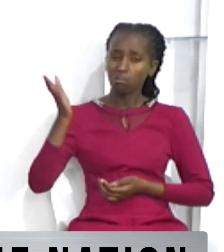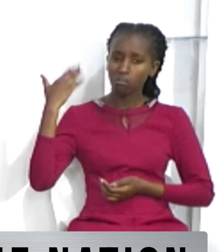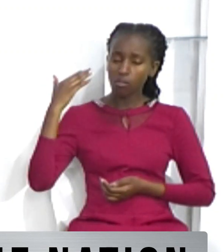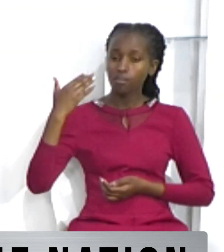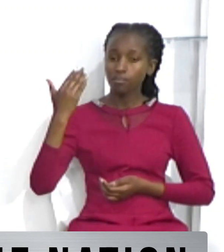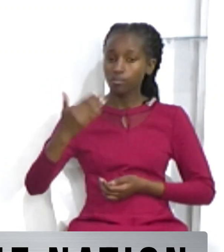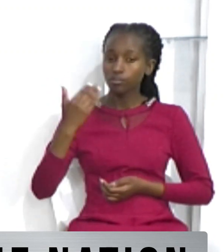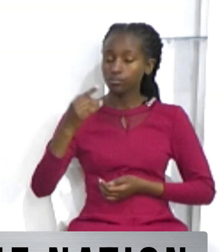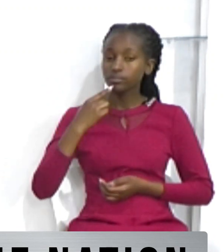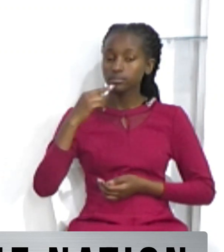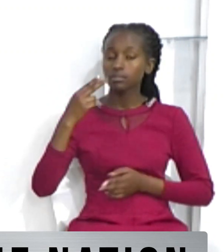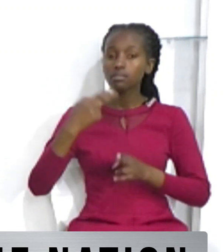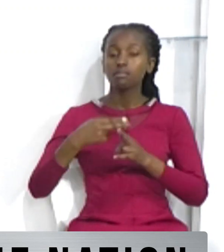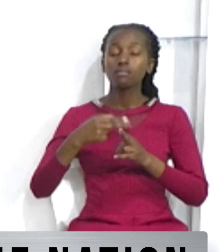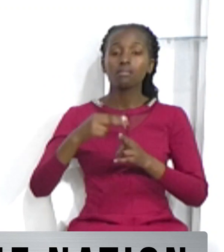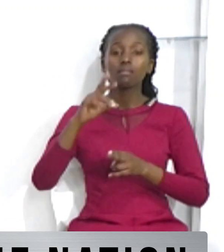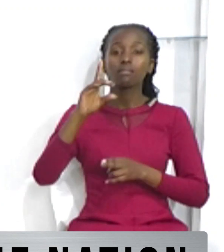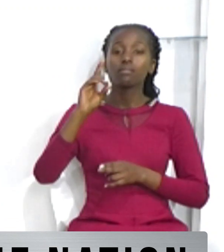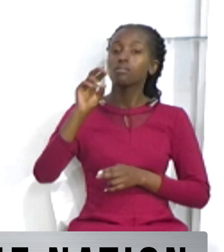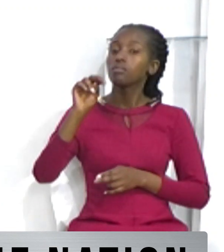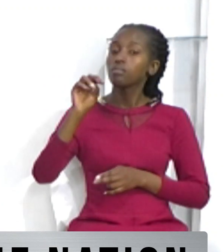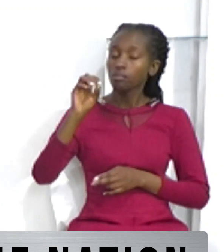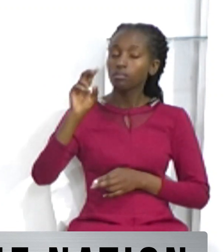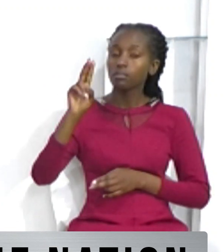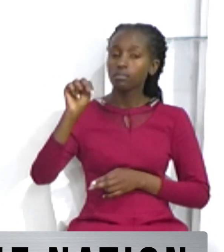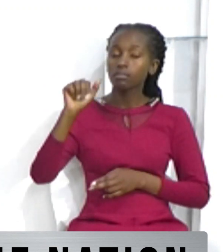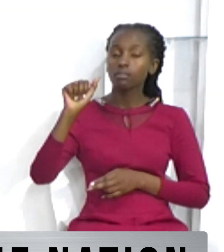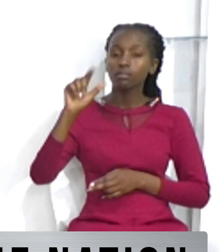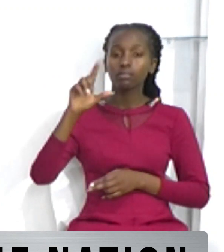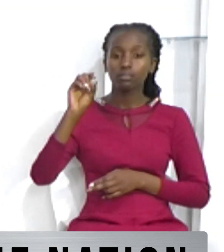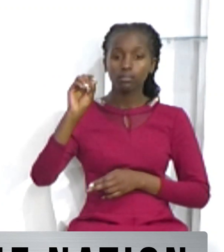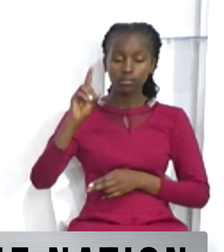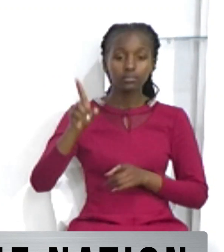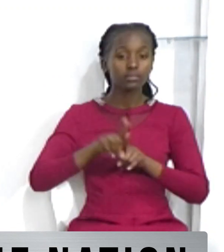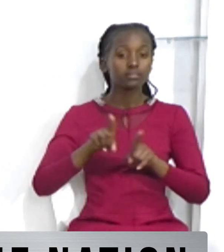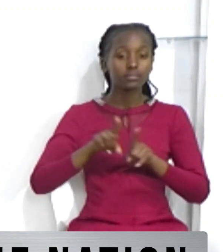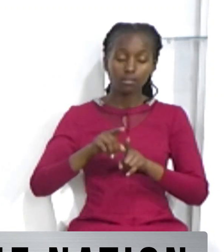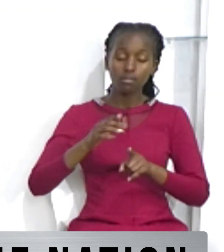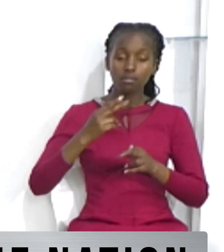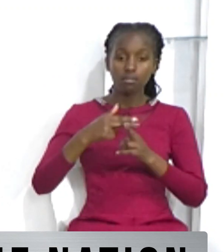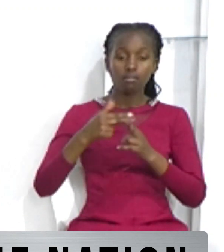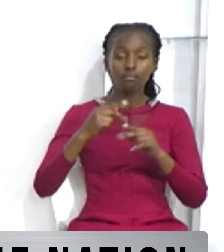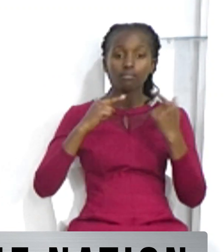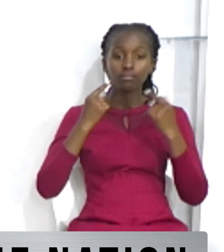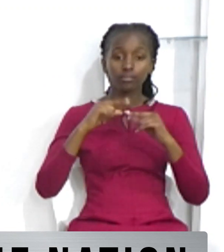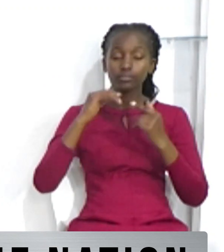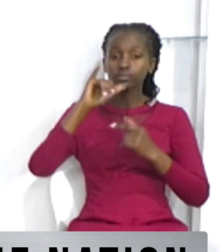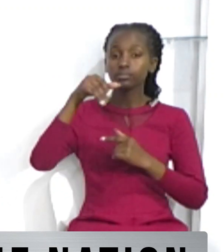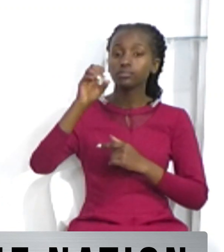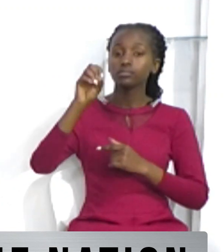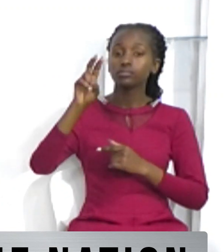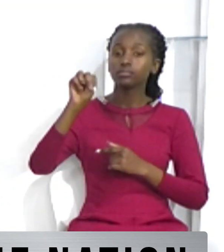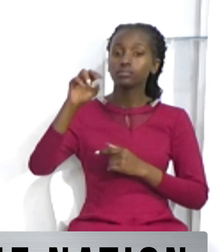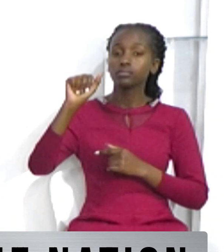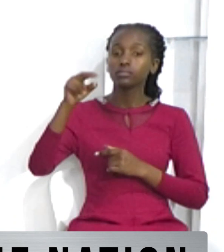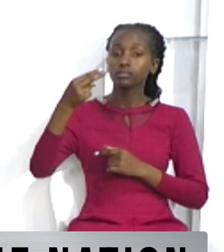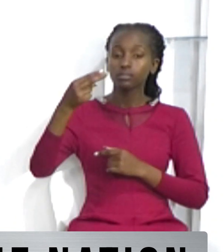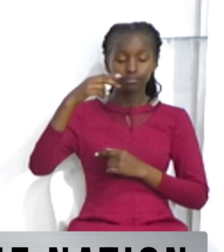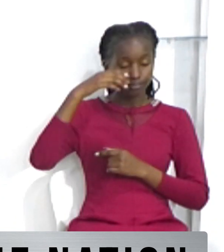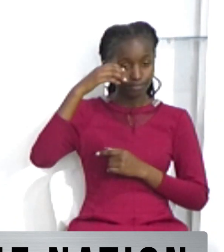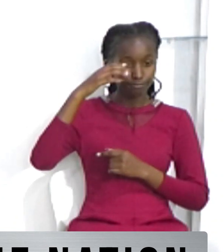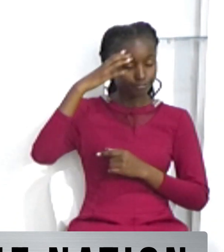So, Donald Obonyo. And my name is JONAH SIMBA. Get in touch with us, Chapa Siasa na Sisi,